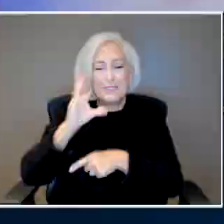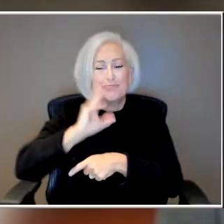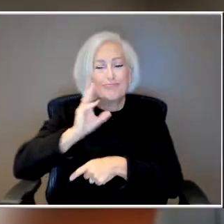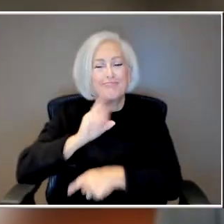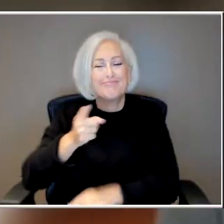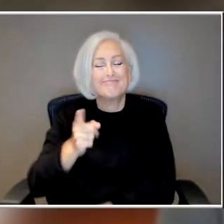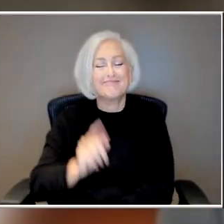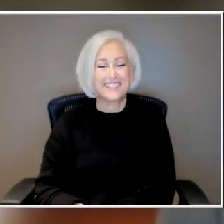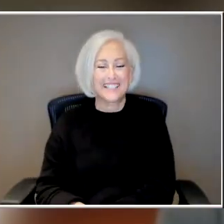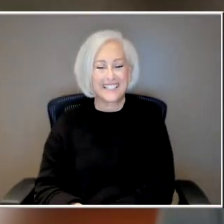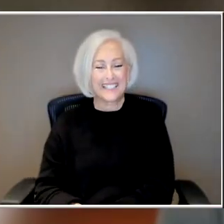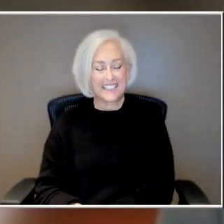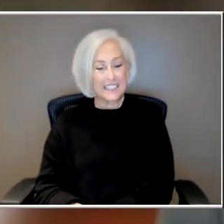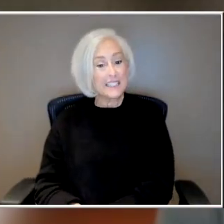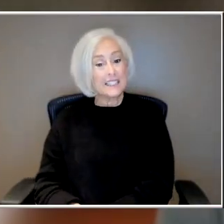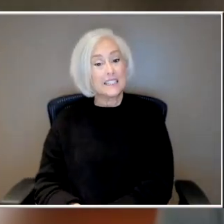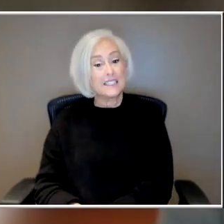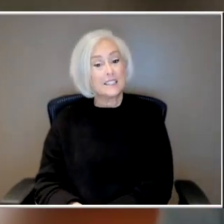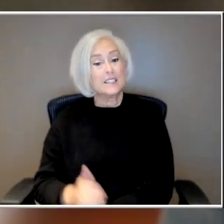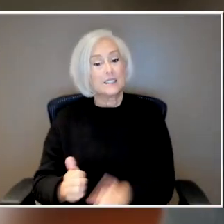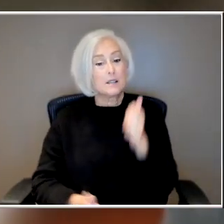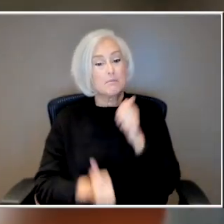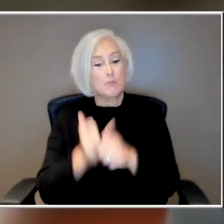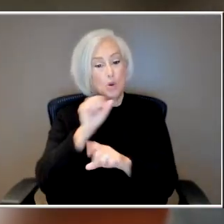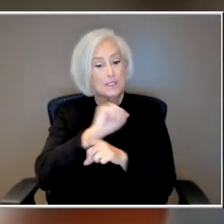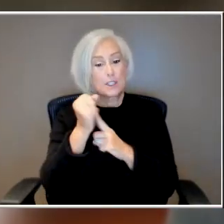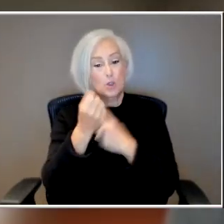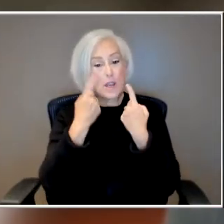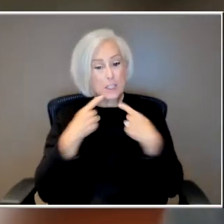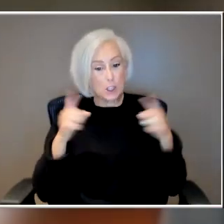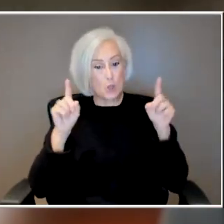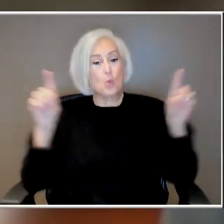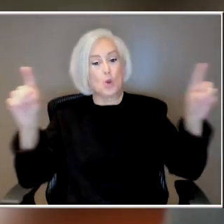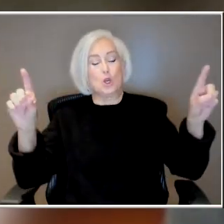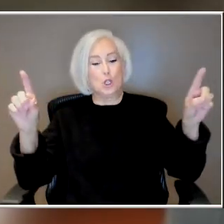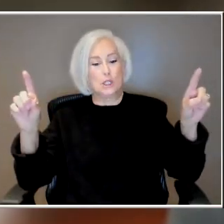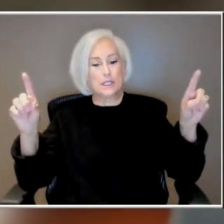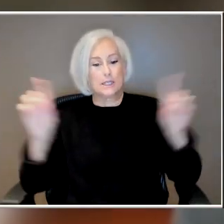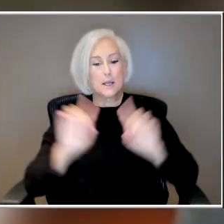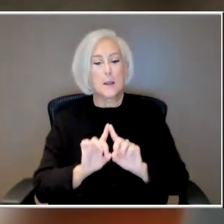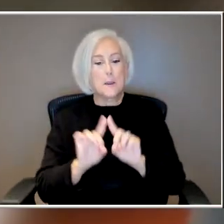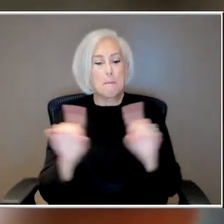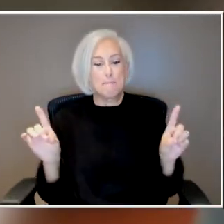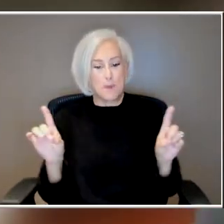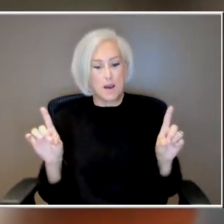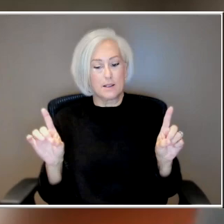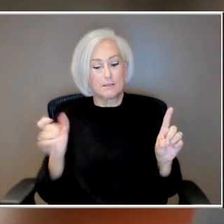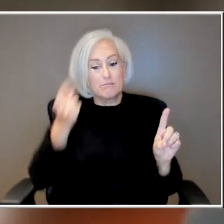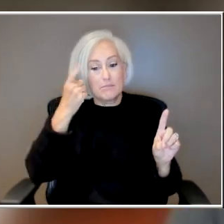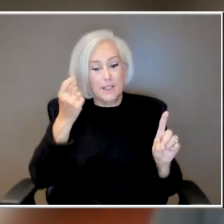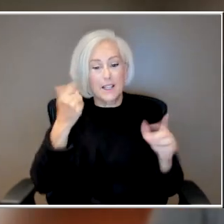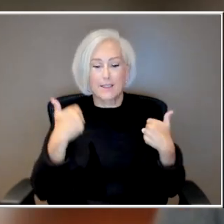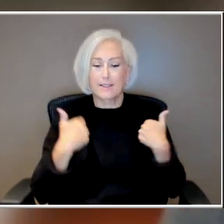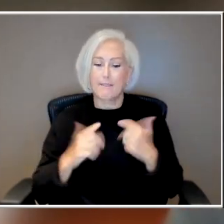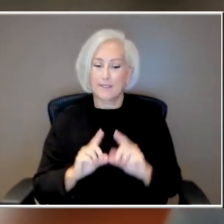Well, it works in most circumstances, I would say. But there is a difference, though. I mean, I